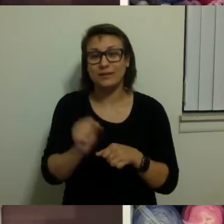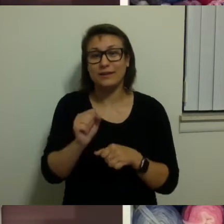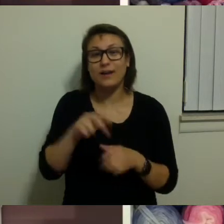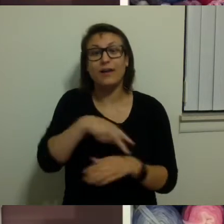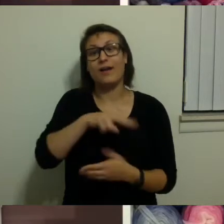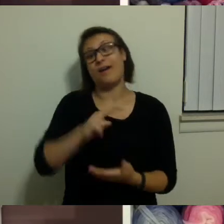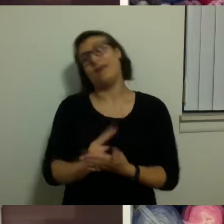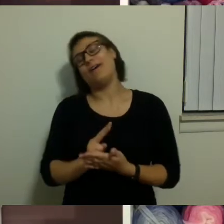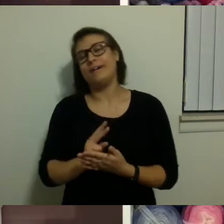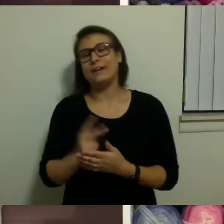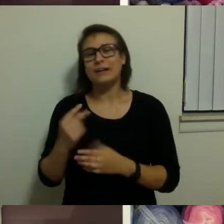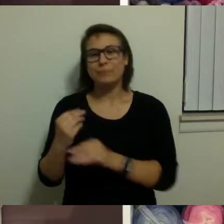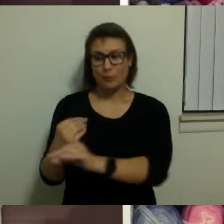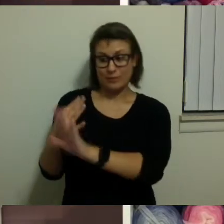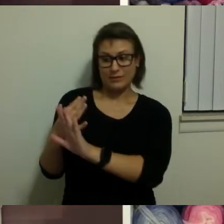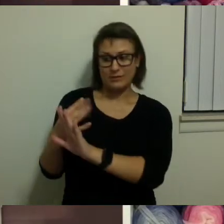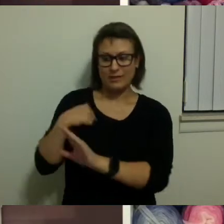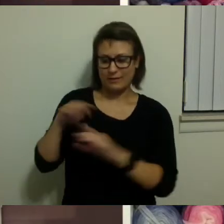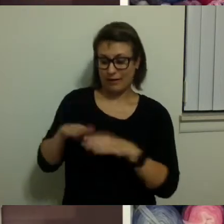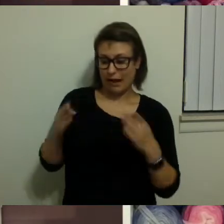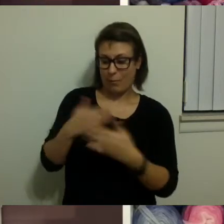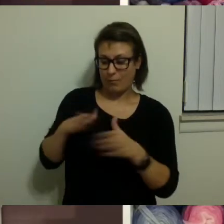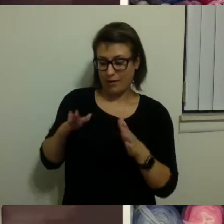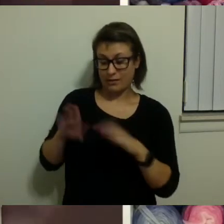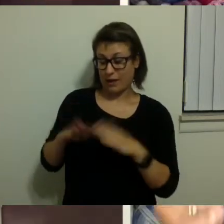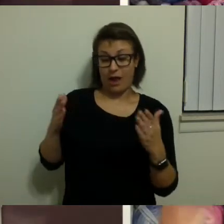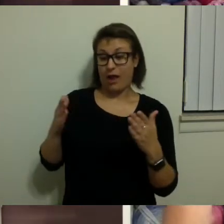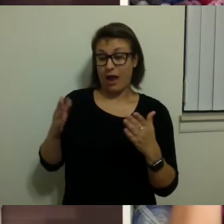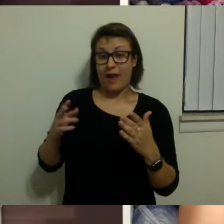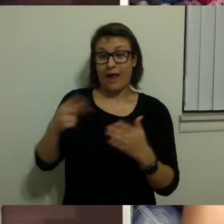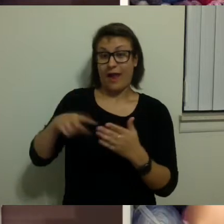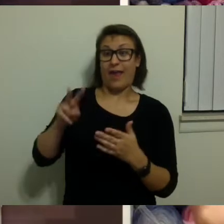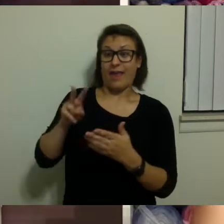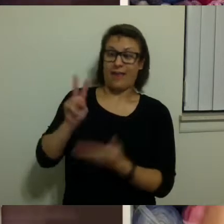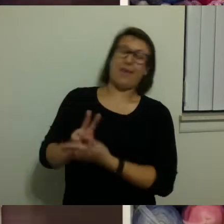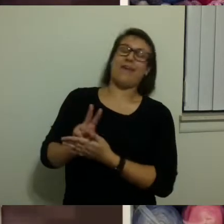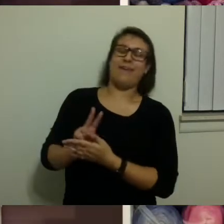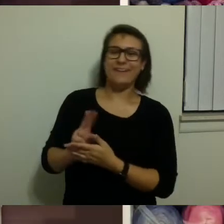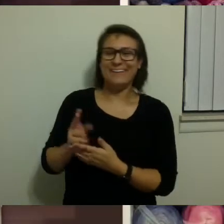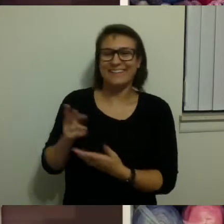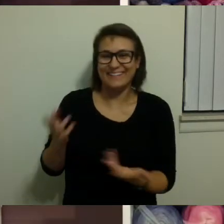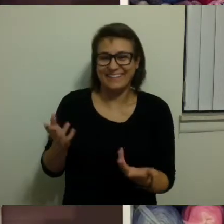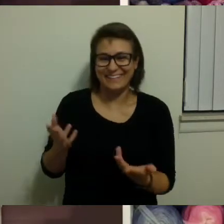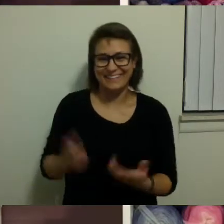were video chatting with her when we opened the box, and I was like, ah! And back I